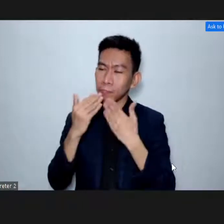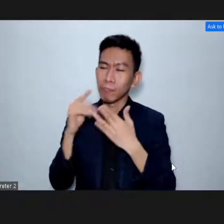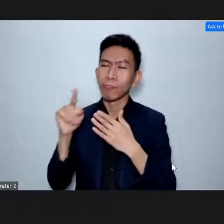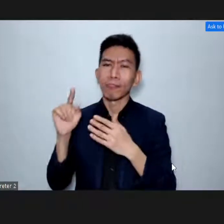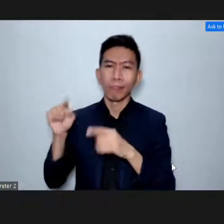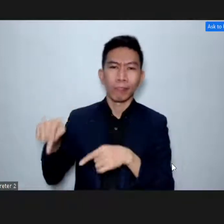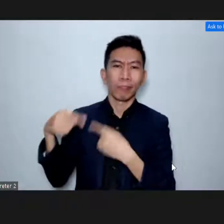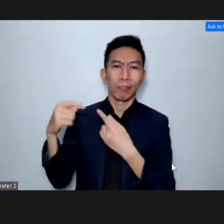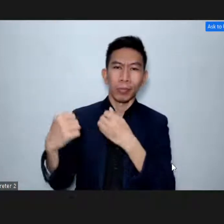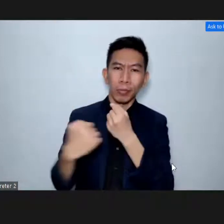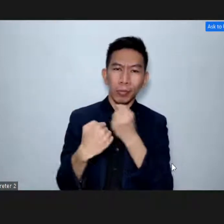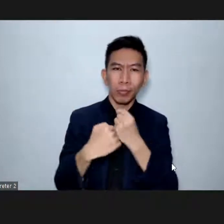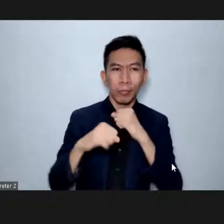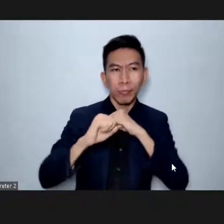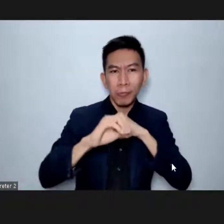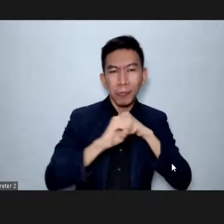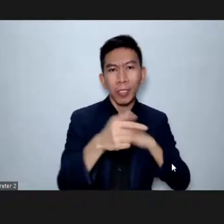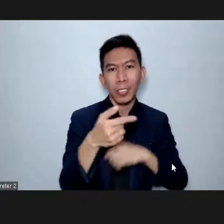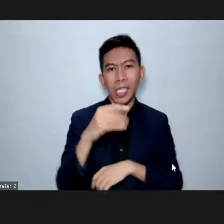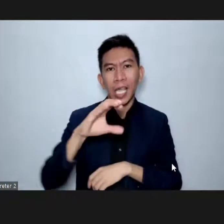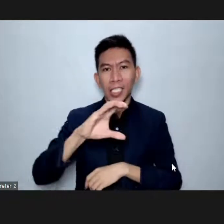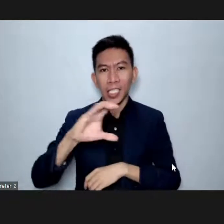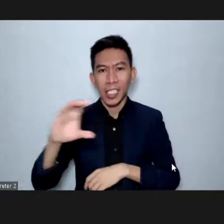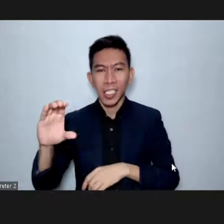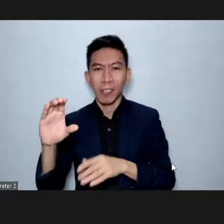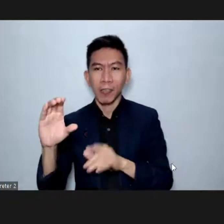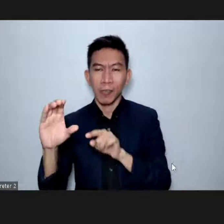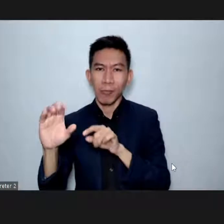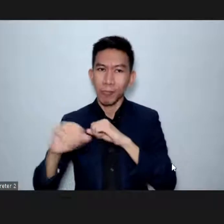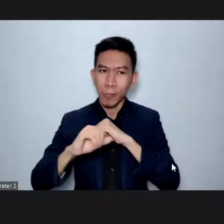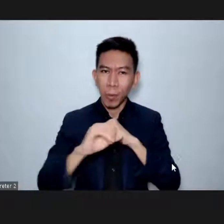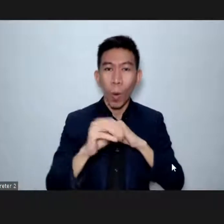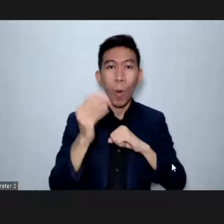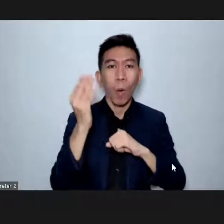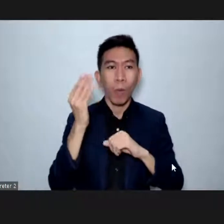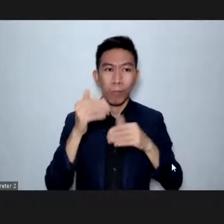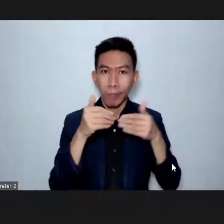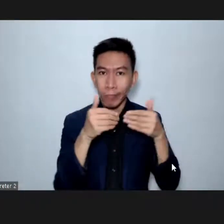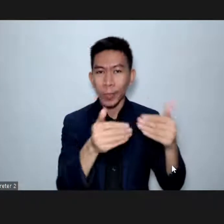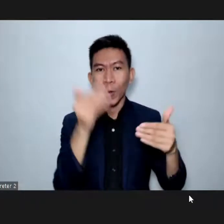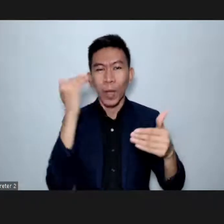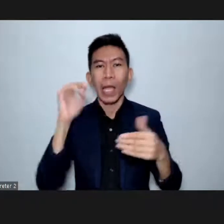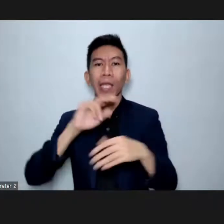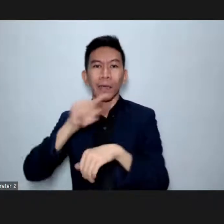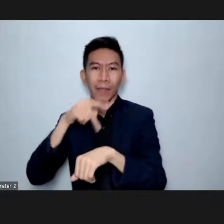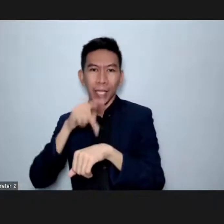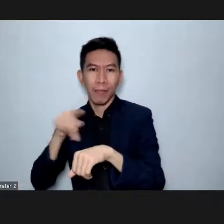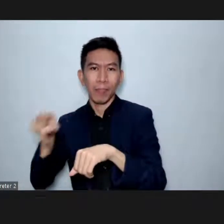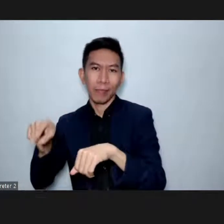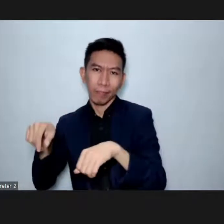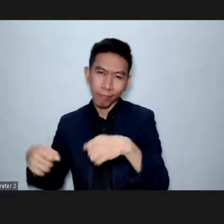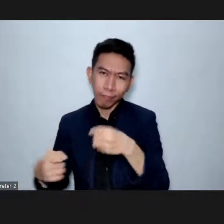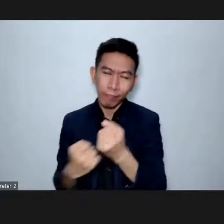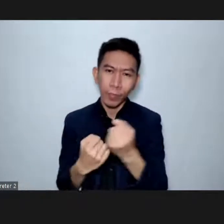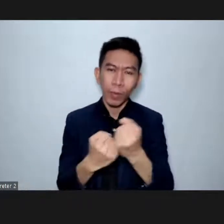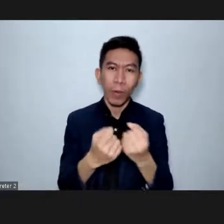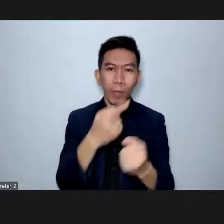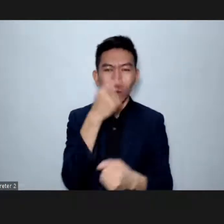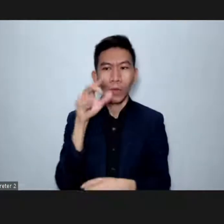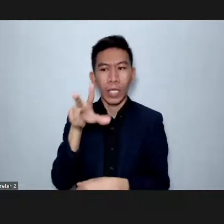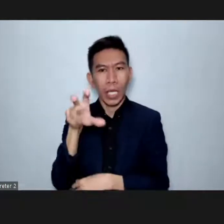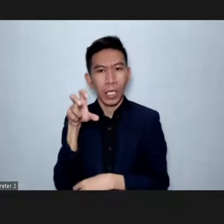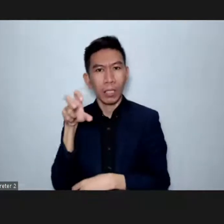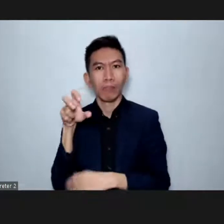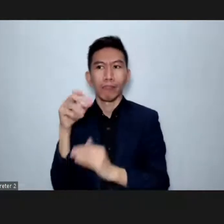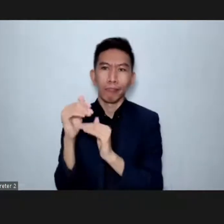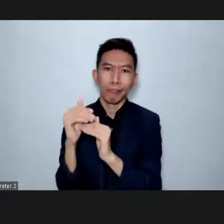leader. GICC advanced because of countries like Philippines that led the way, because of 300 plus